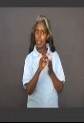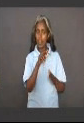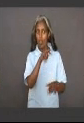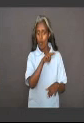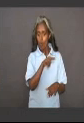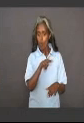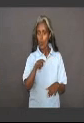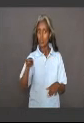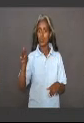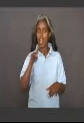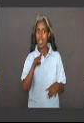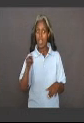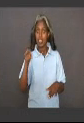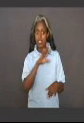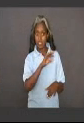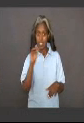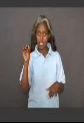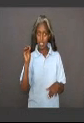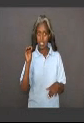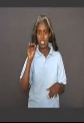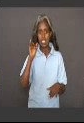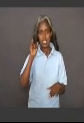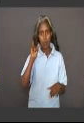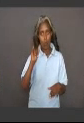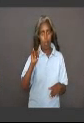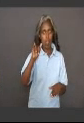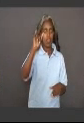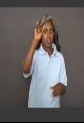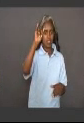horizontal axis and the y-axis.